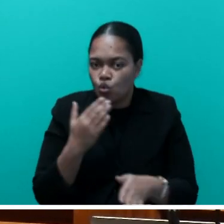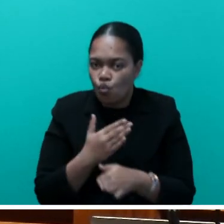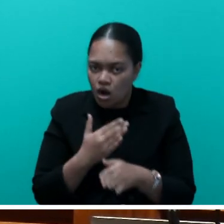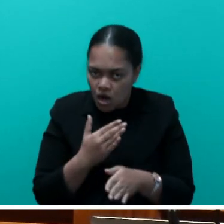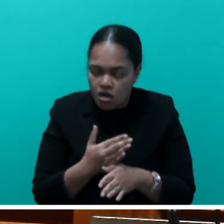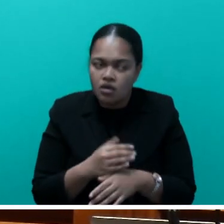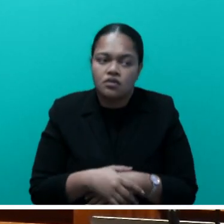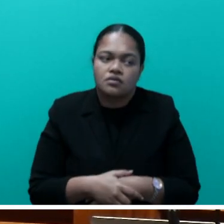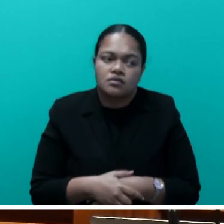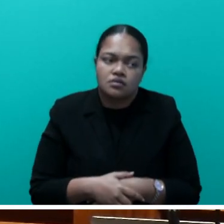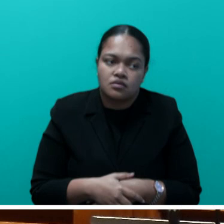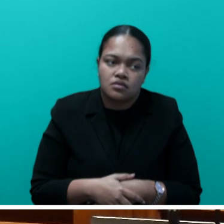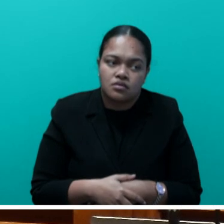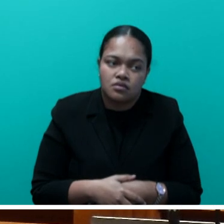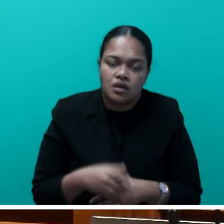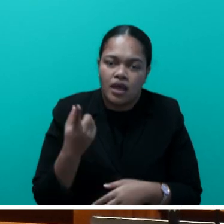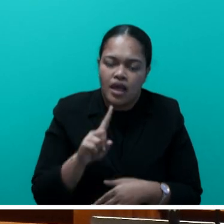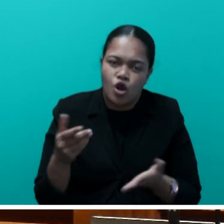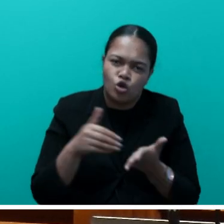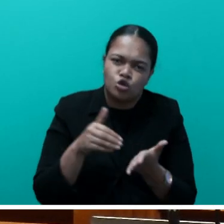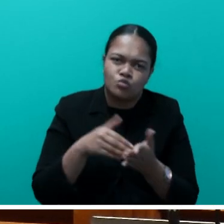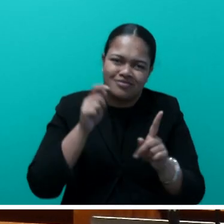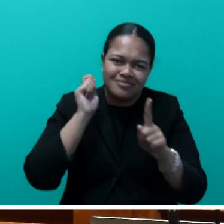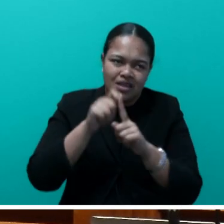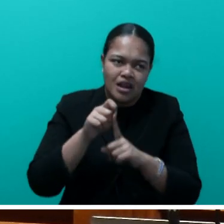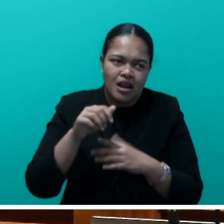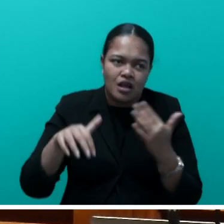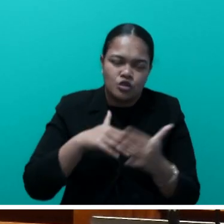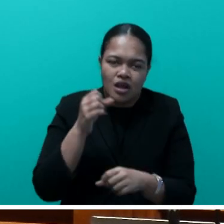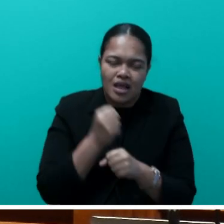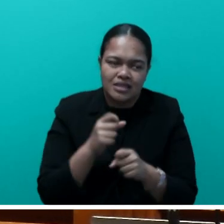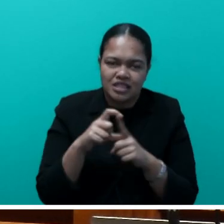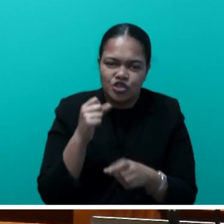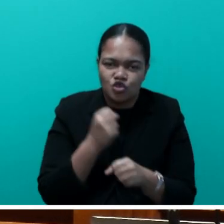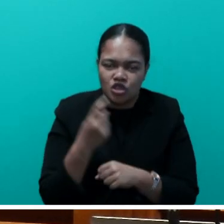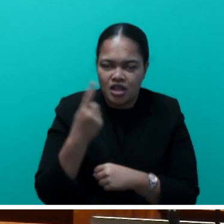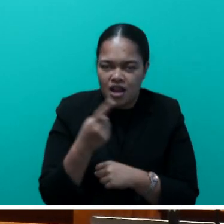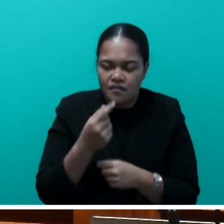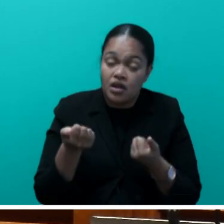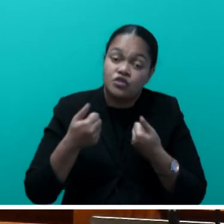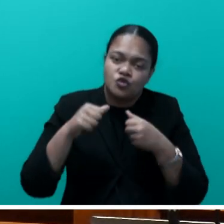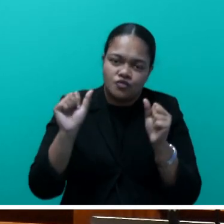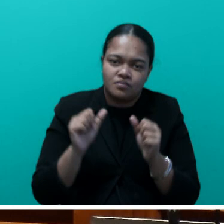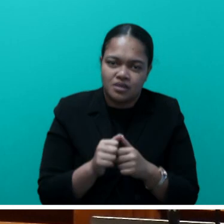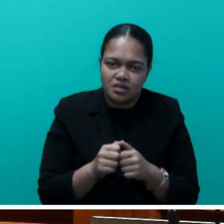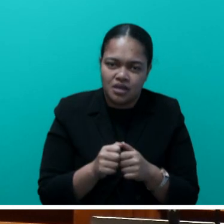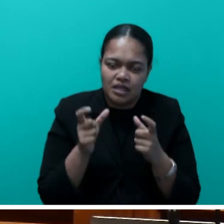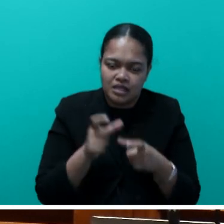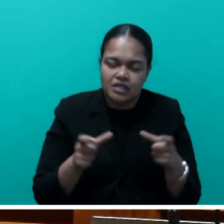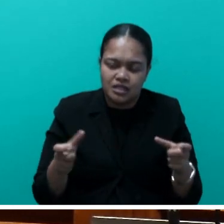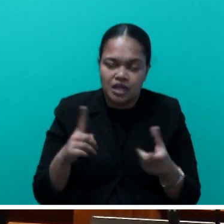works, directly contributing targets associated with SDG 11 of achieving sustainable cities and